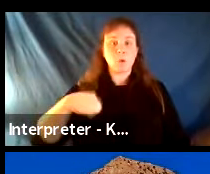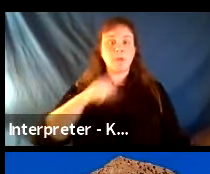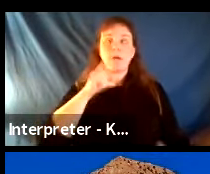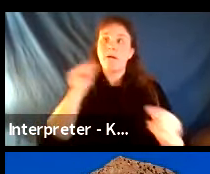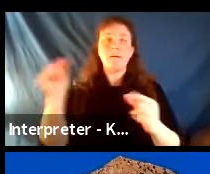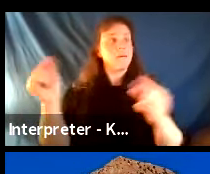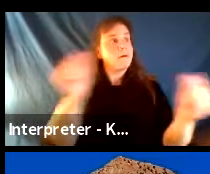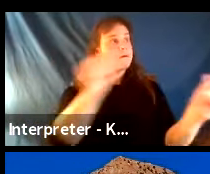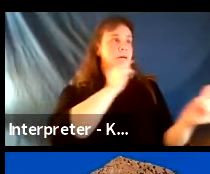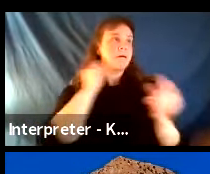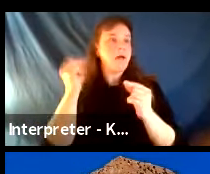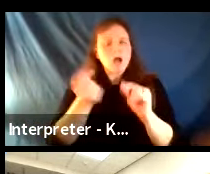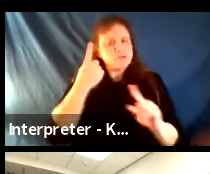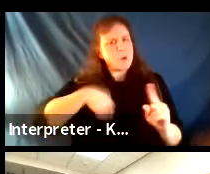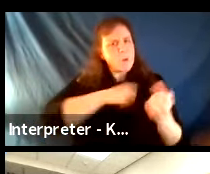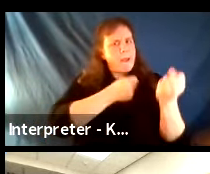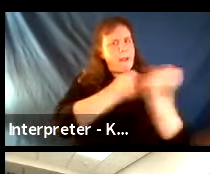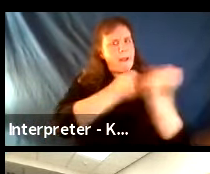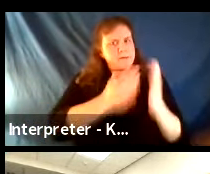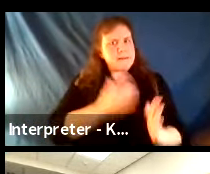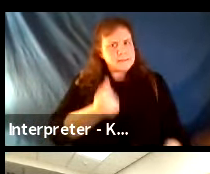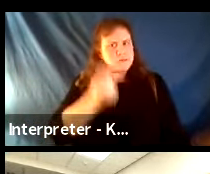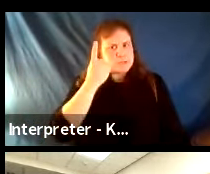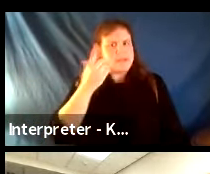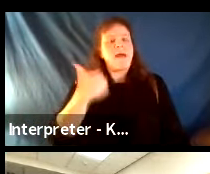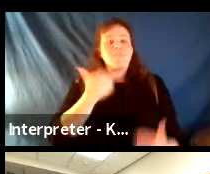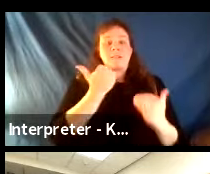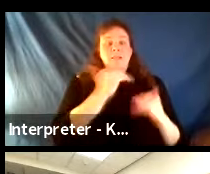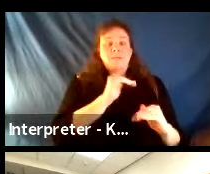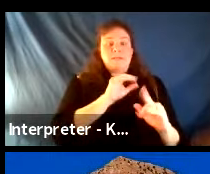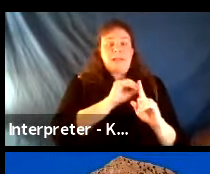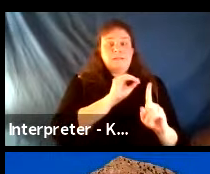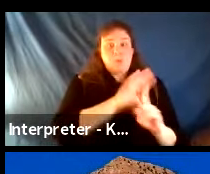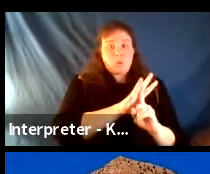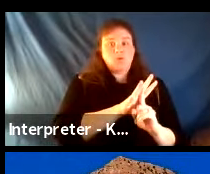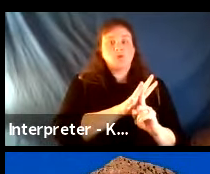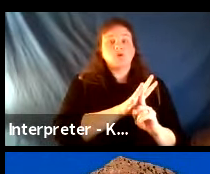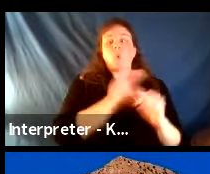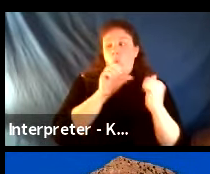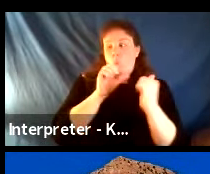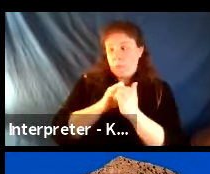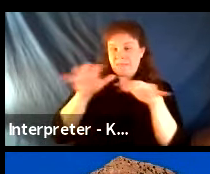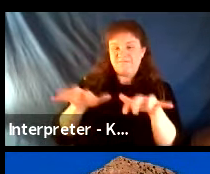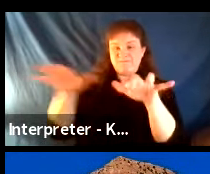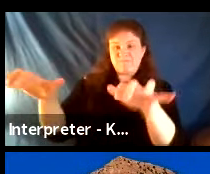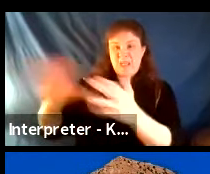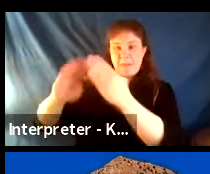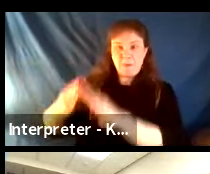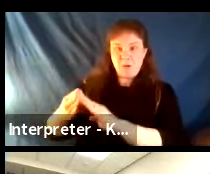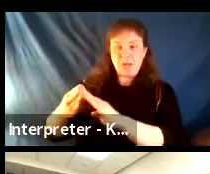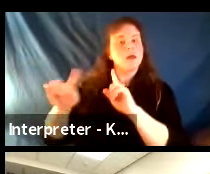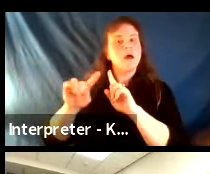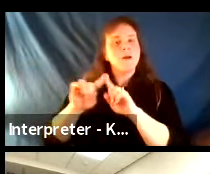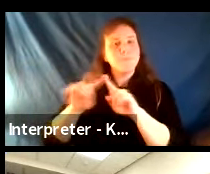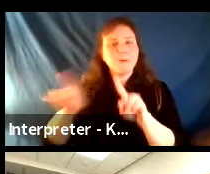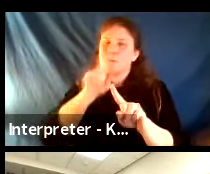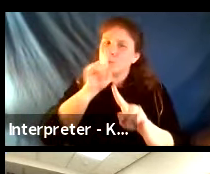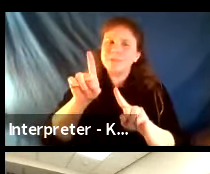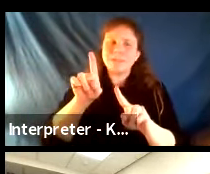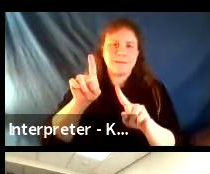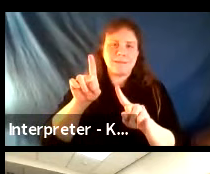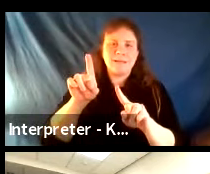advocates and we have a limited exposure to the community, but the larger work, the $1 million work needs to be done,